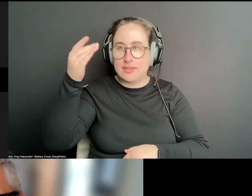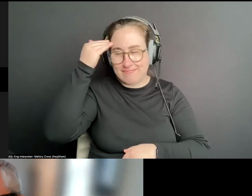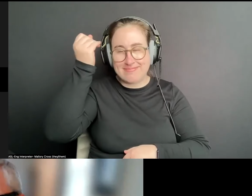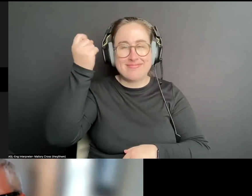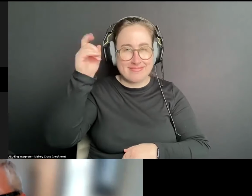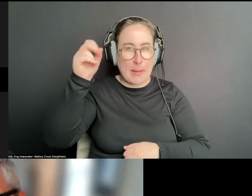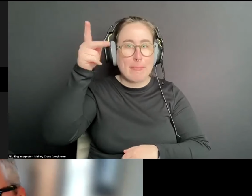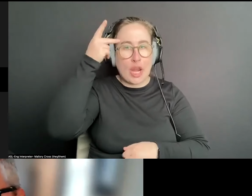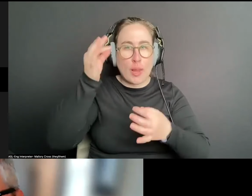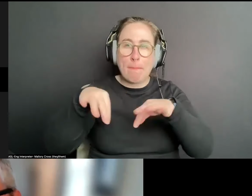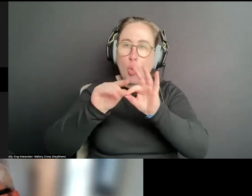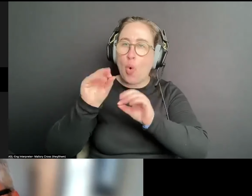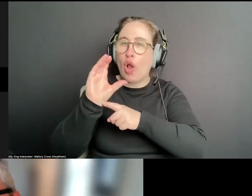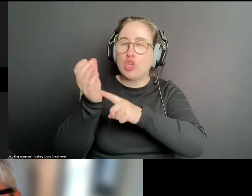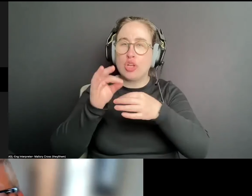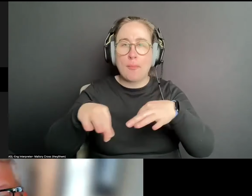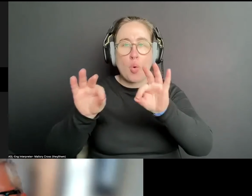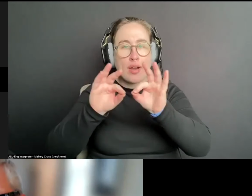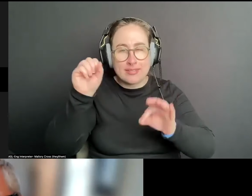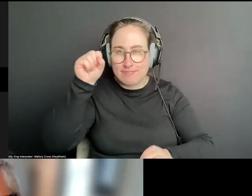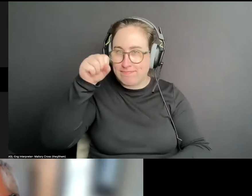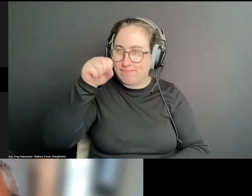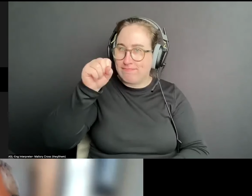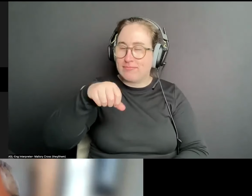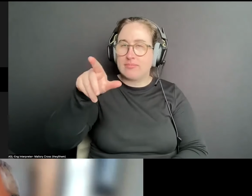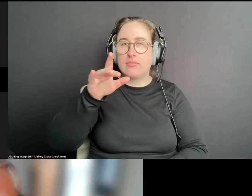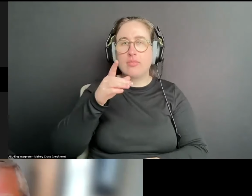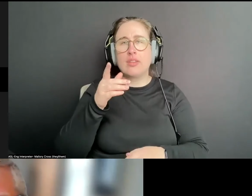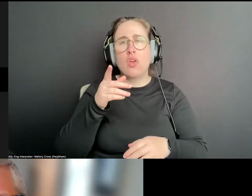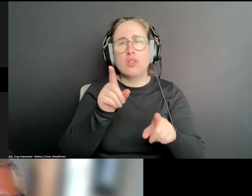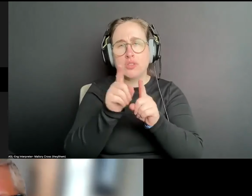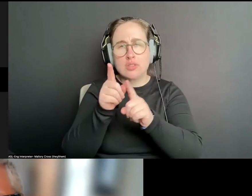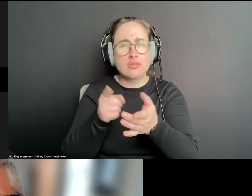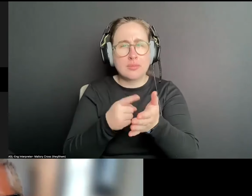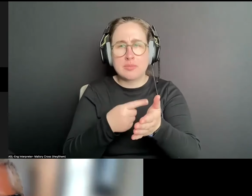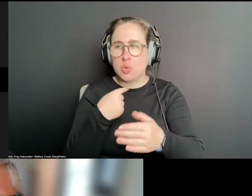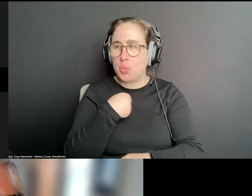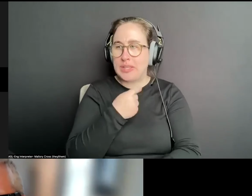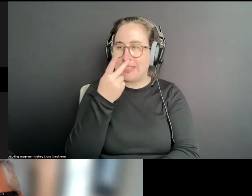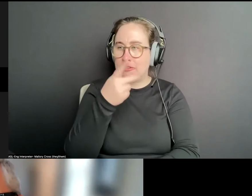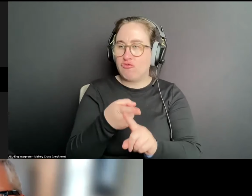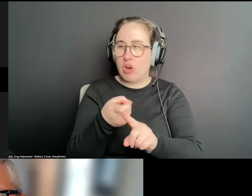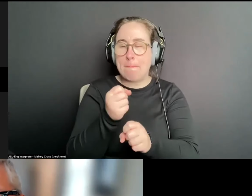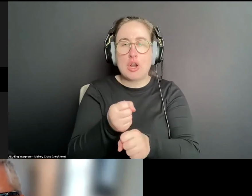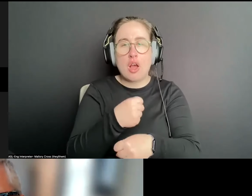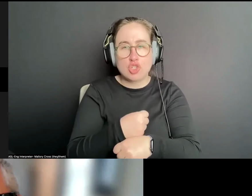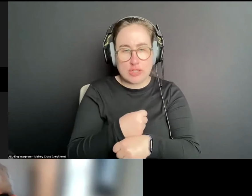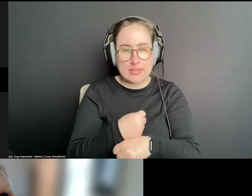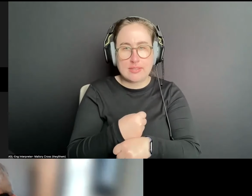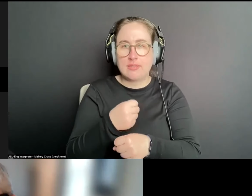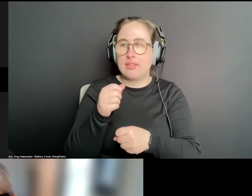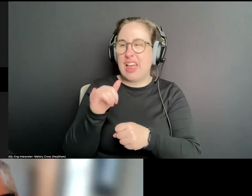perhaps because of its cultural significance, in some instances because of the production that was taking place